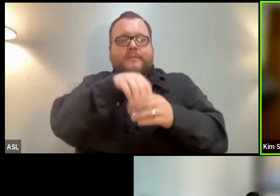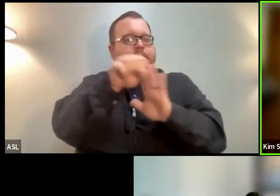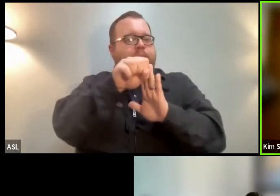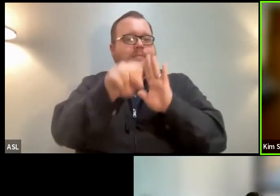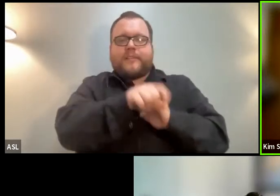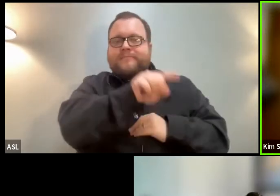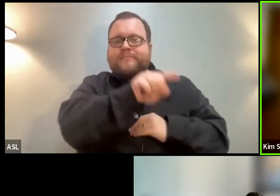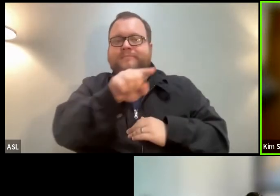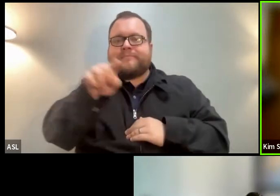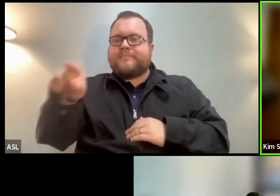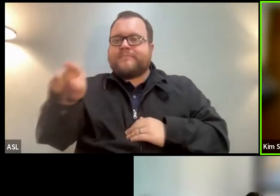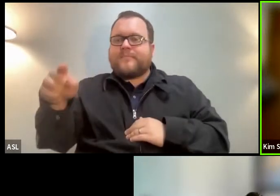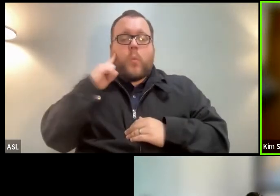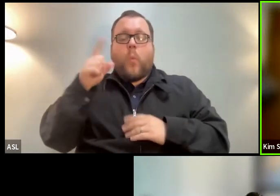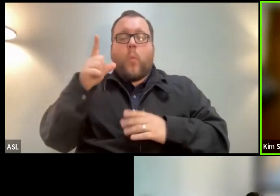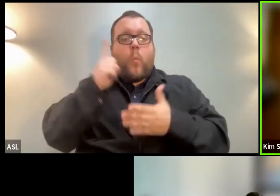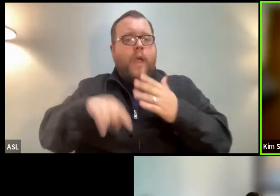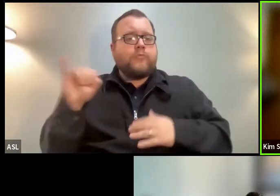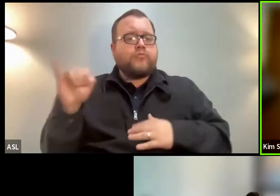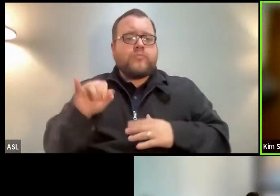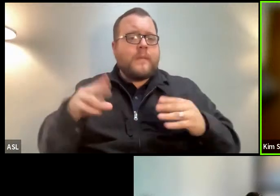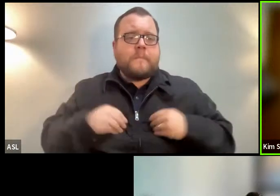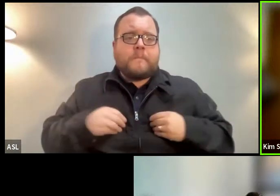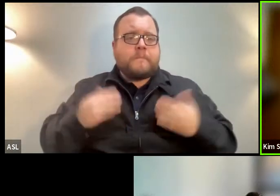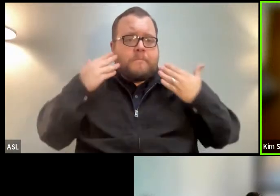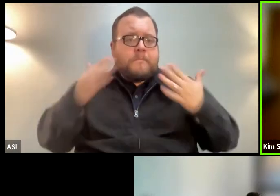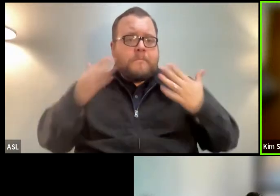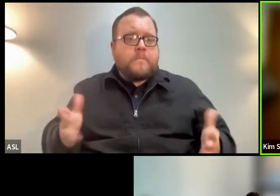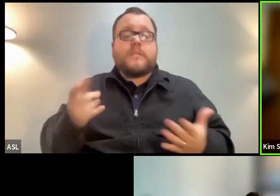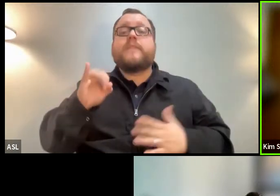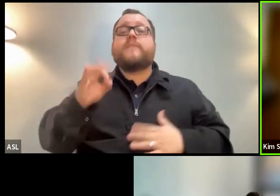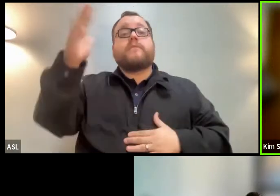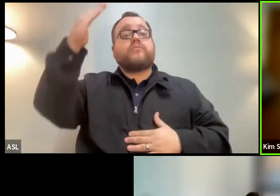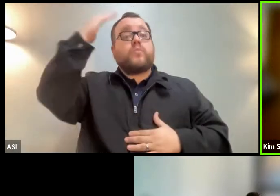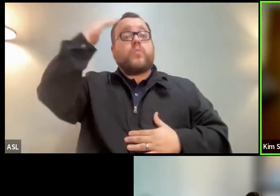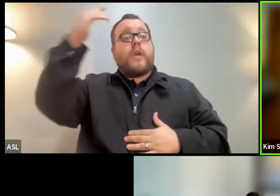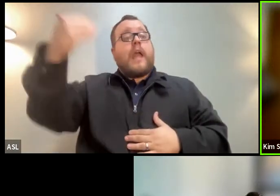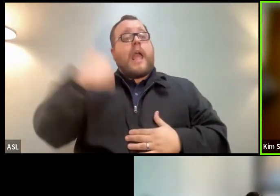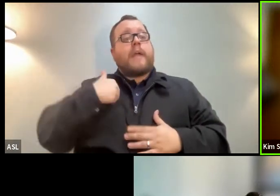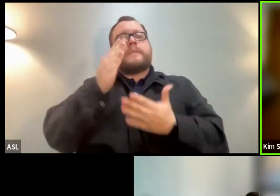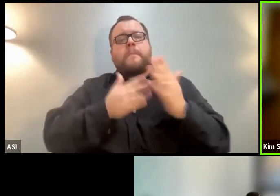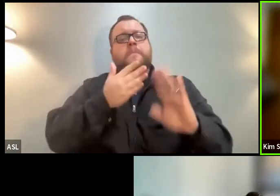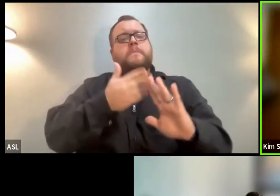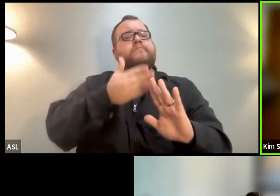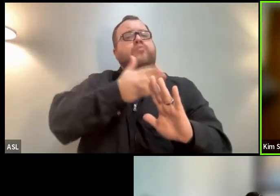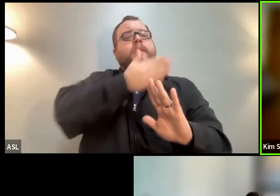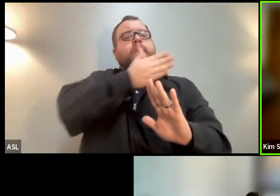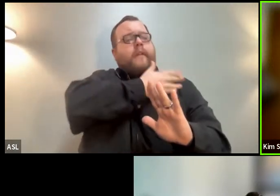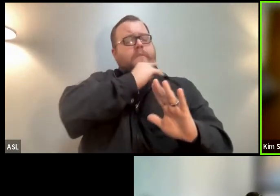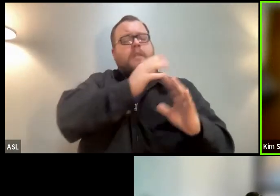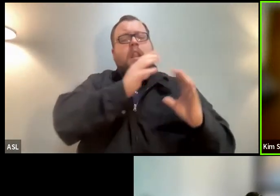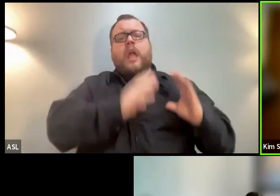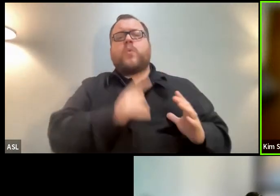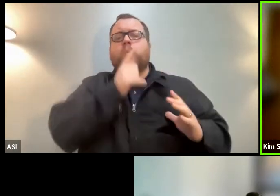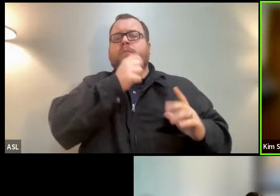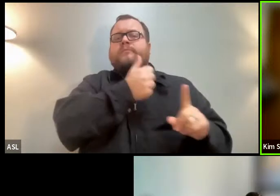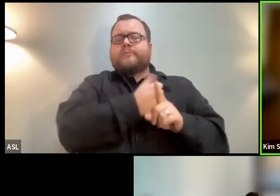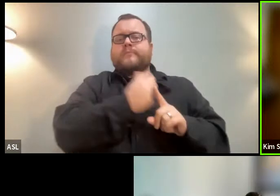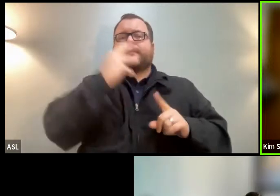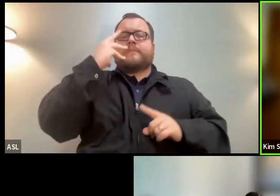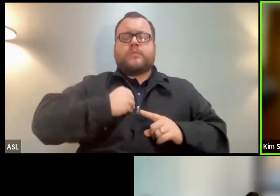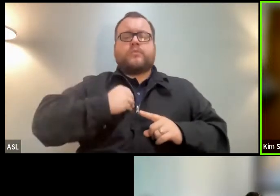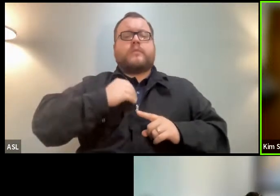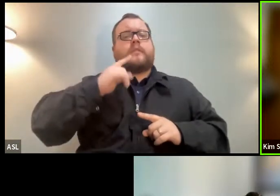know what insurance they take. If I know that they have some previous clients who experience intellectual and